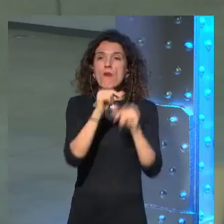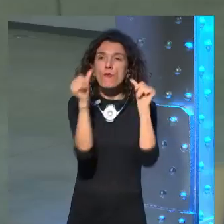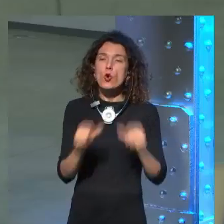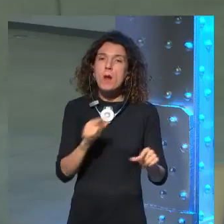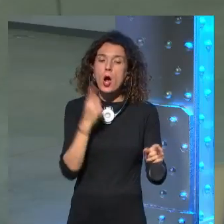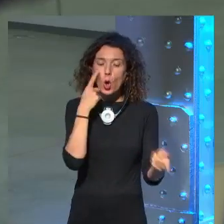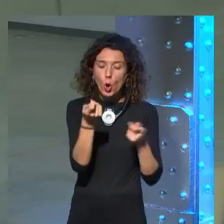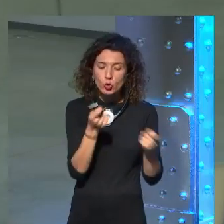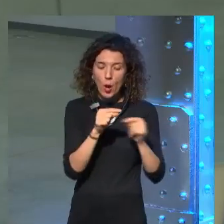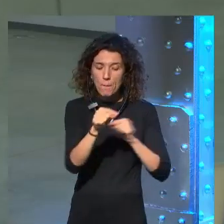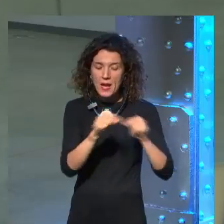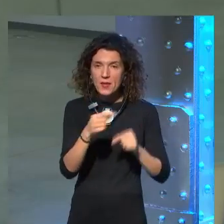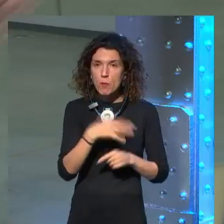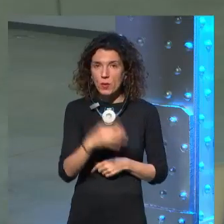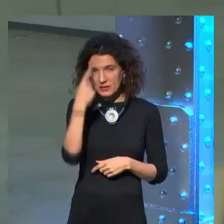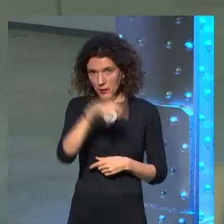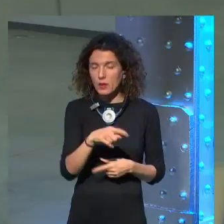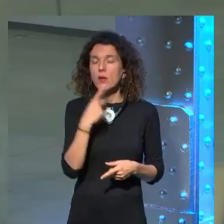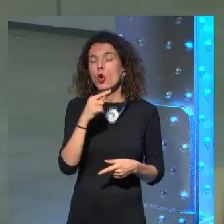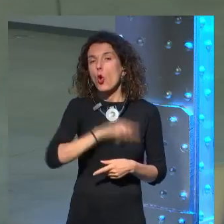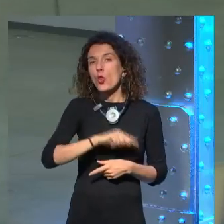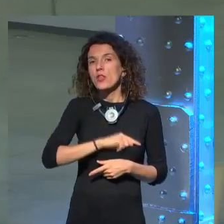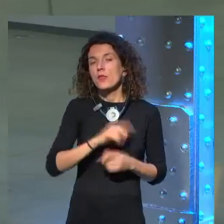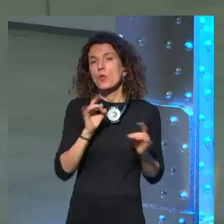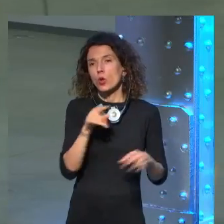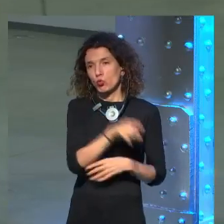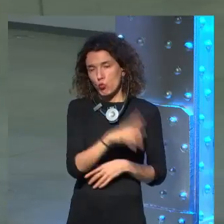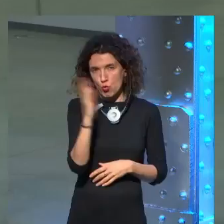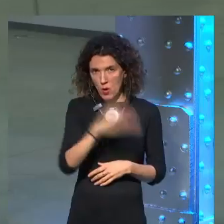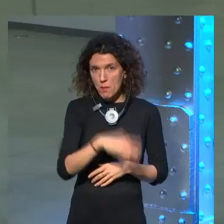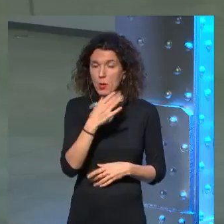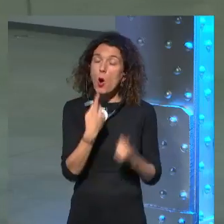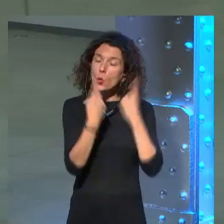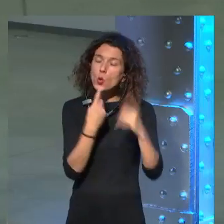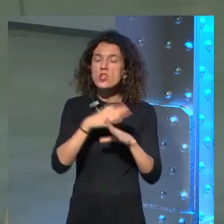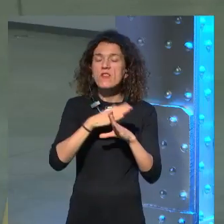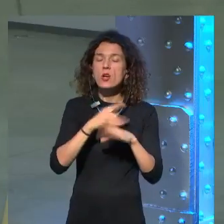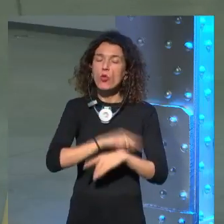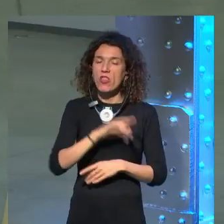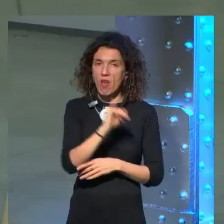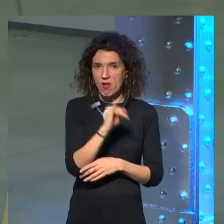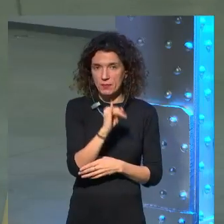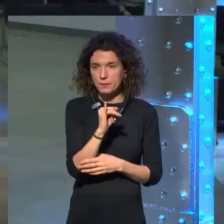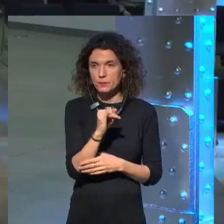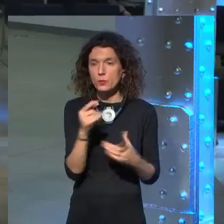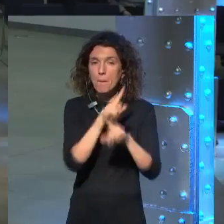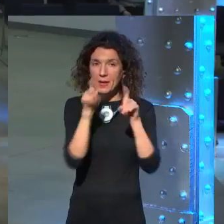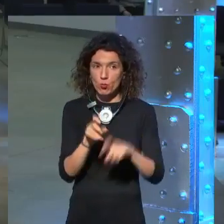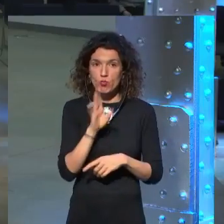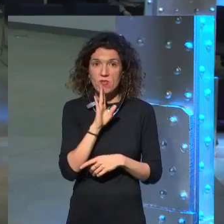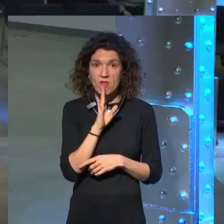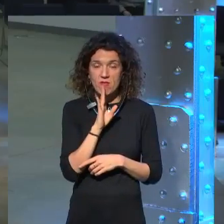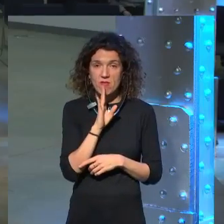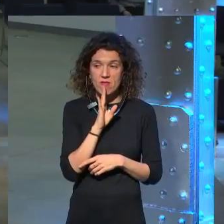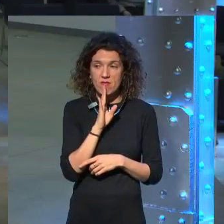and say, yes, it's not as conscious as you are, but it has some level of consciousness. No, definitely. ¿Alguna pregunta?